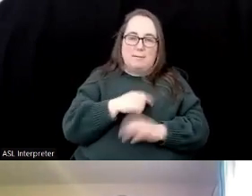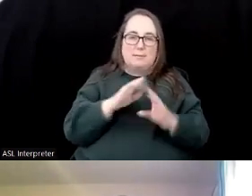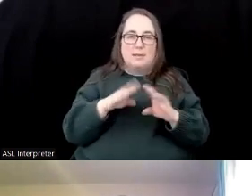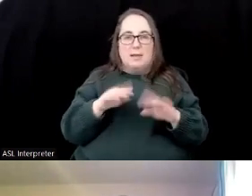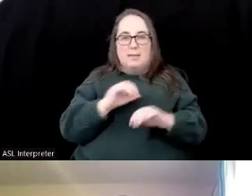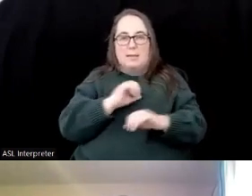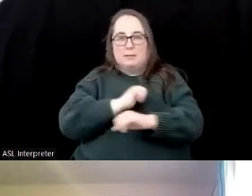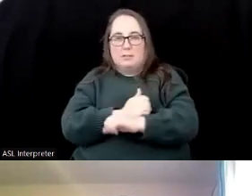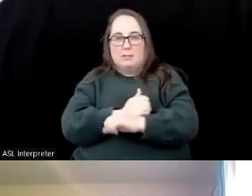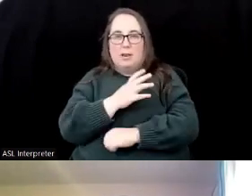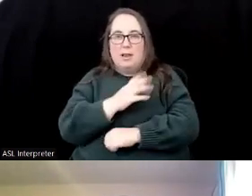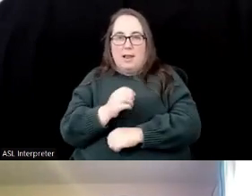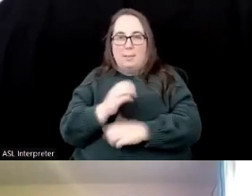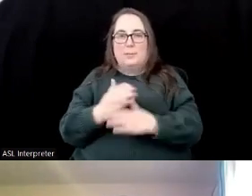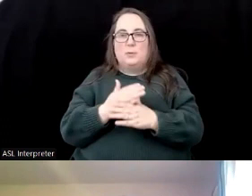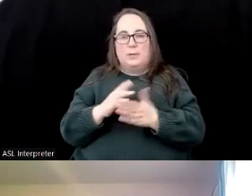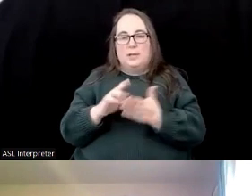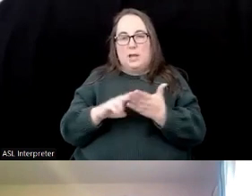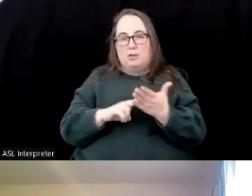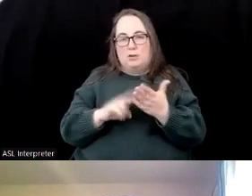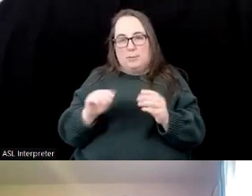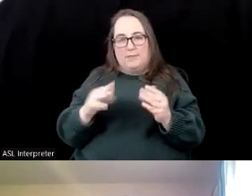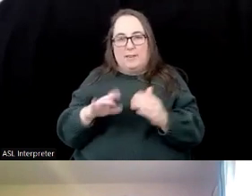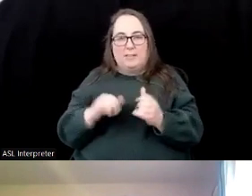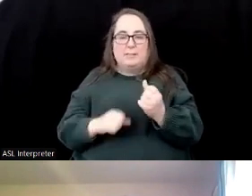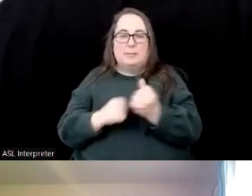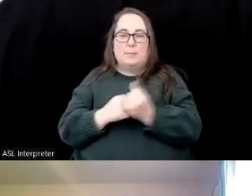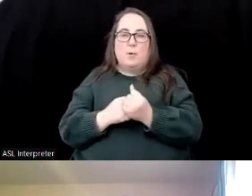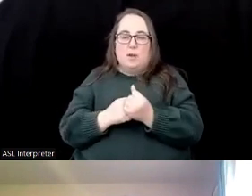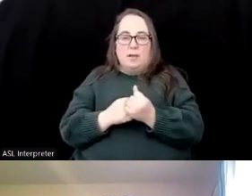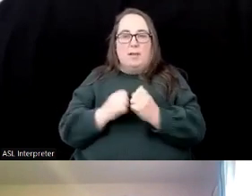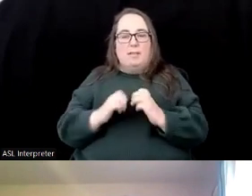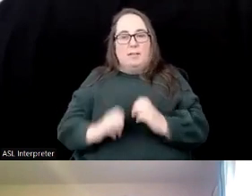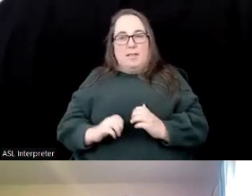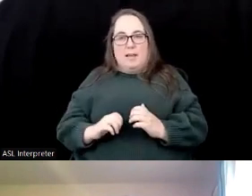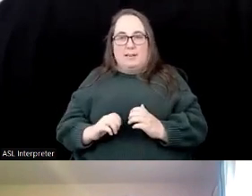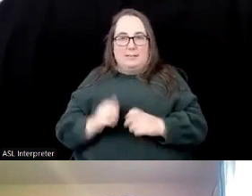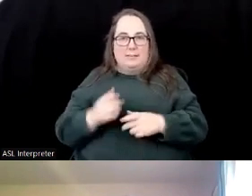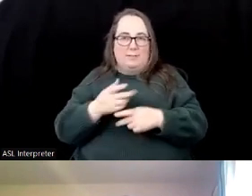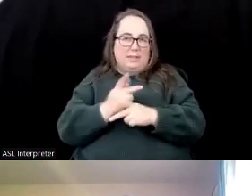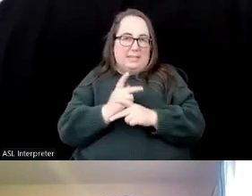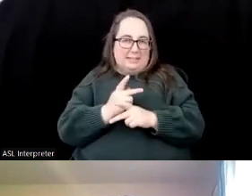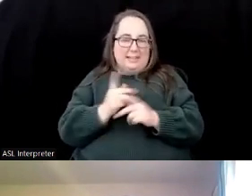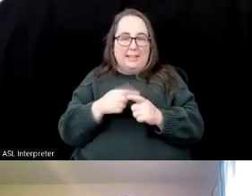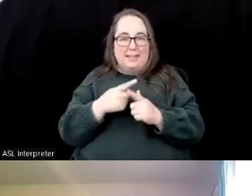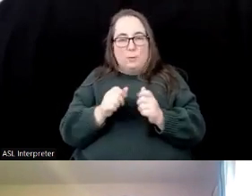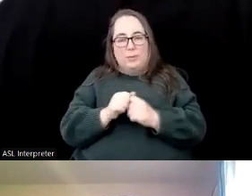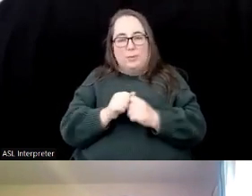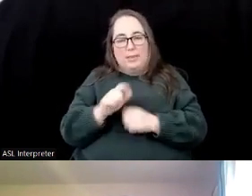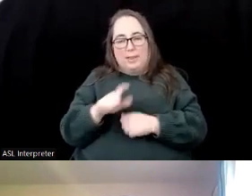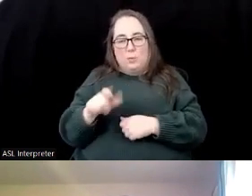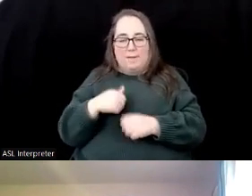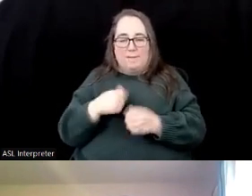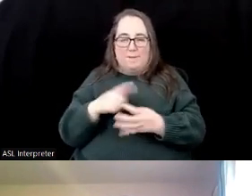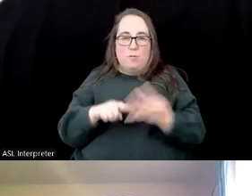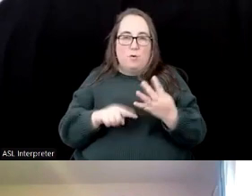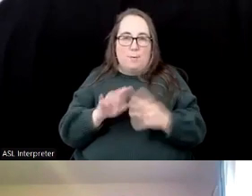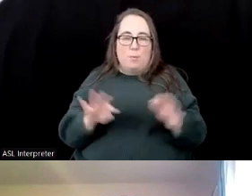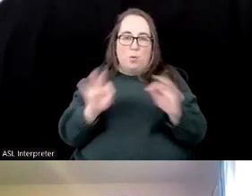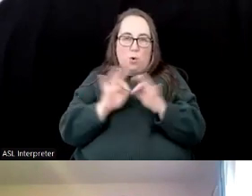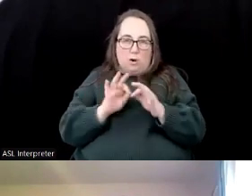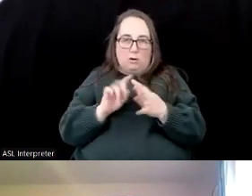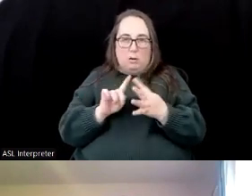authority, between our contracted provider that's supporting the client leasing up, and then with the landlord. So we've got 4 really important